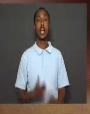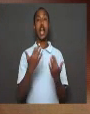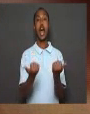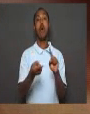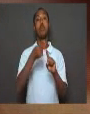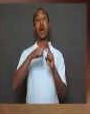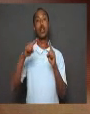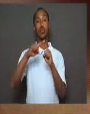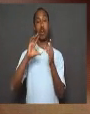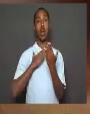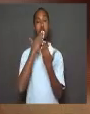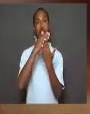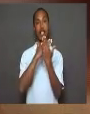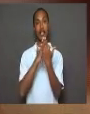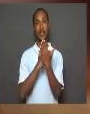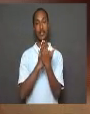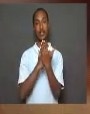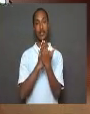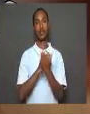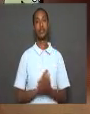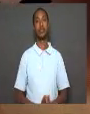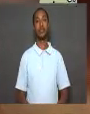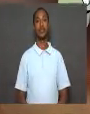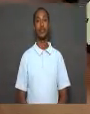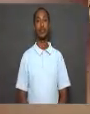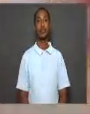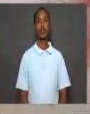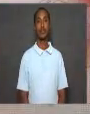Let's get back to our lesson.